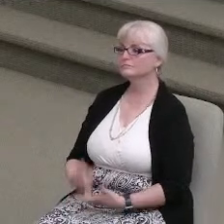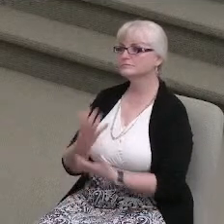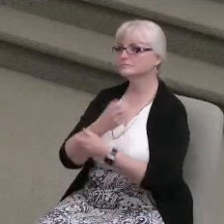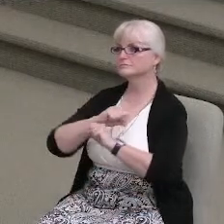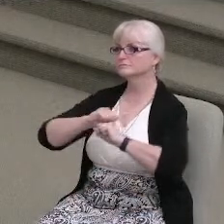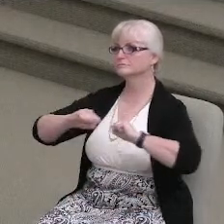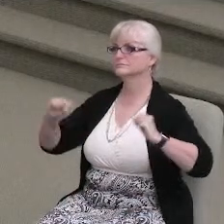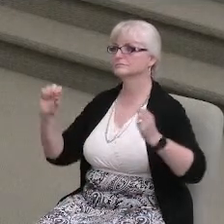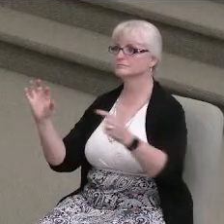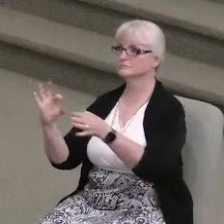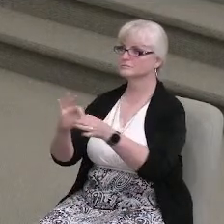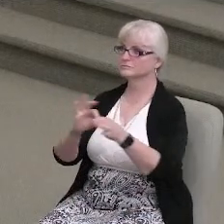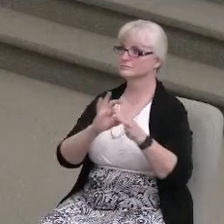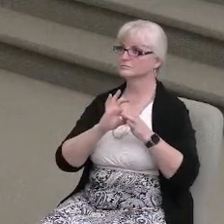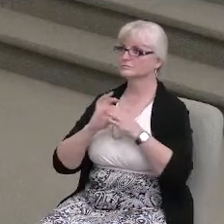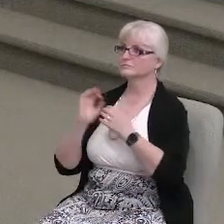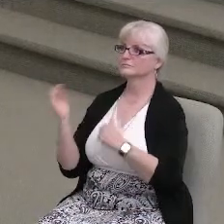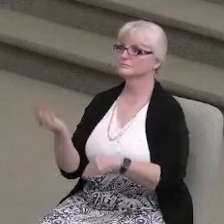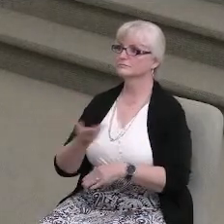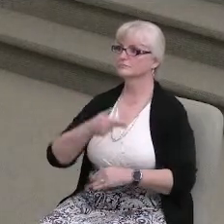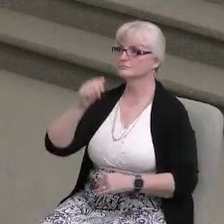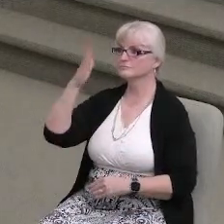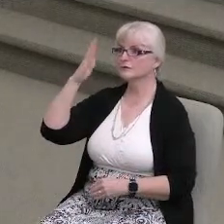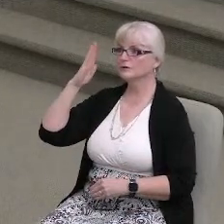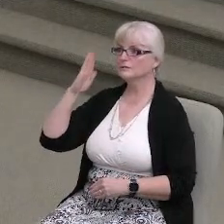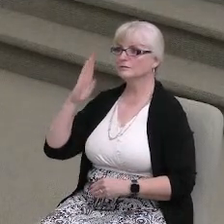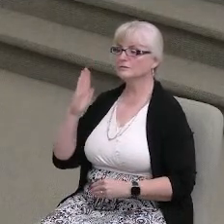Salvation belongs to our